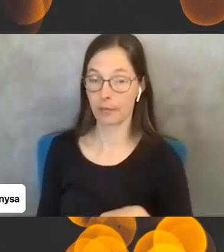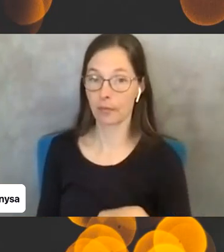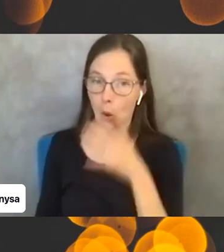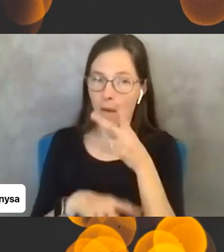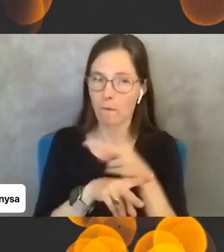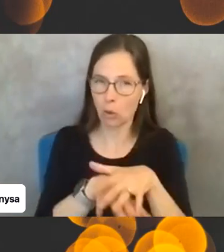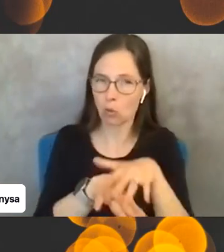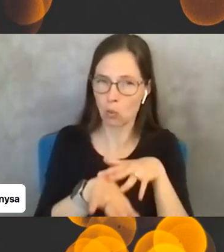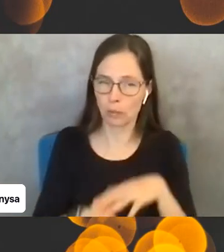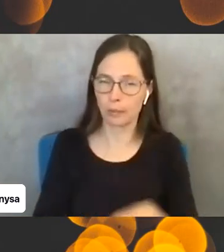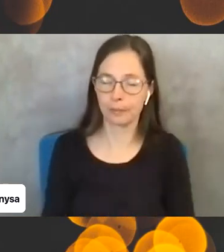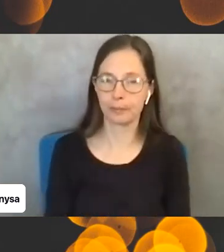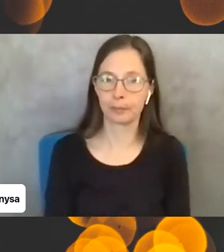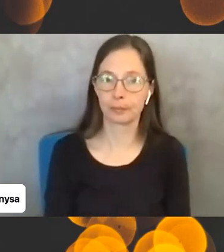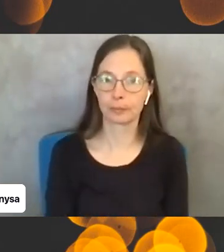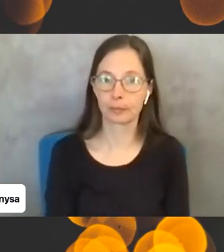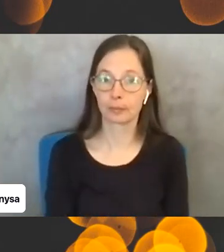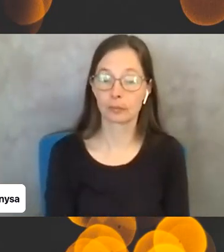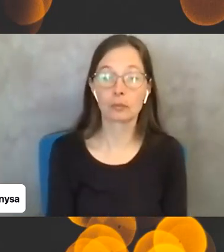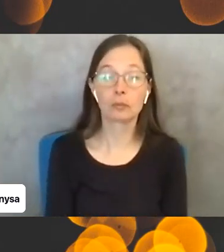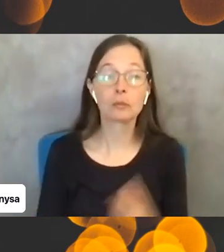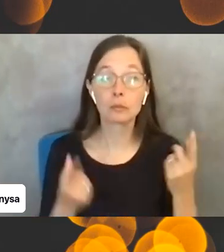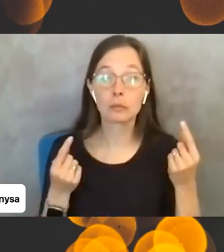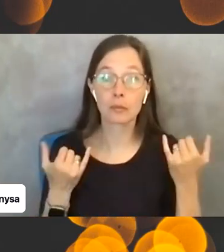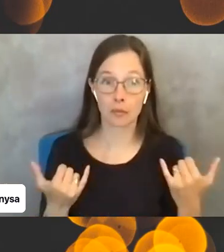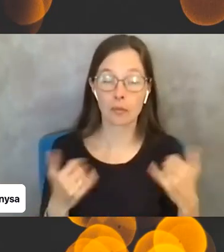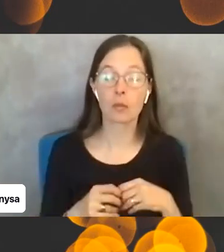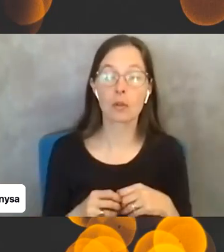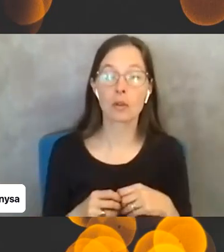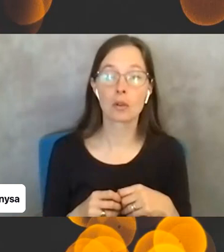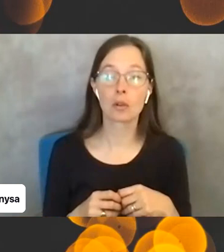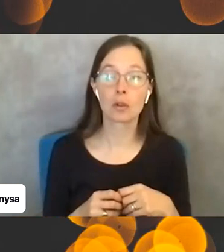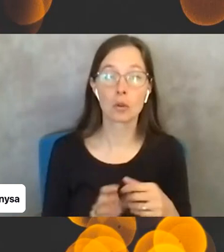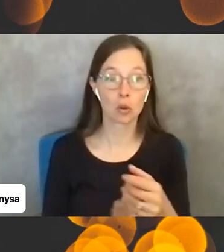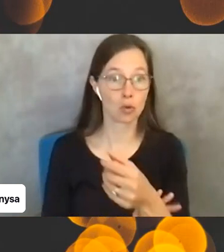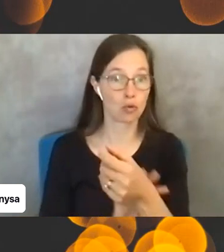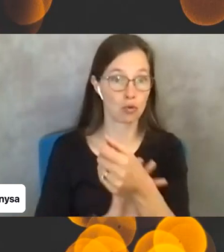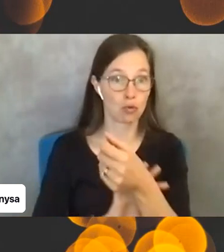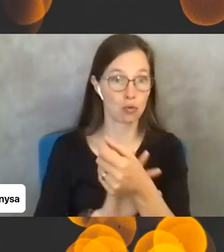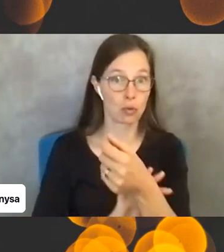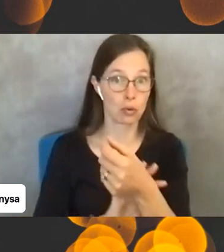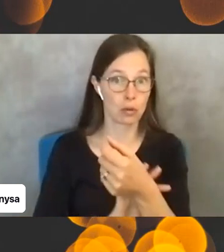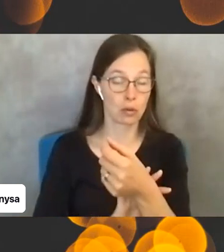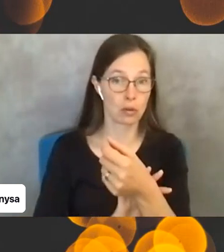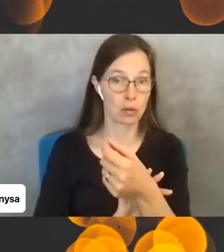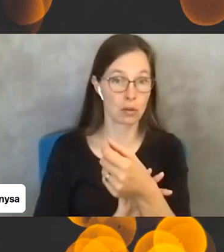slow in here. We're going to move the wrist. If you're a